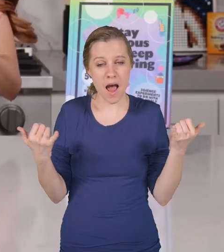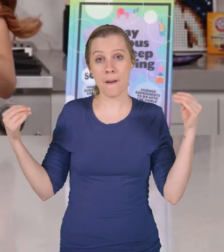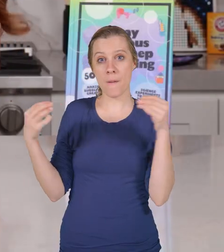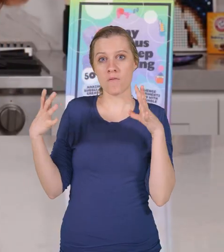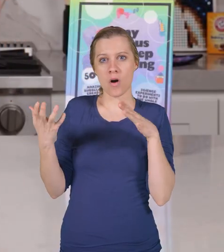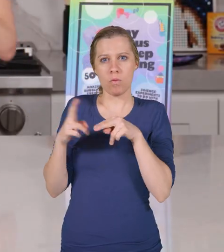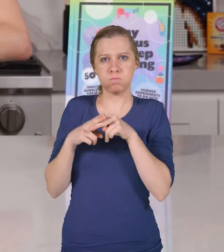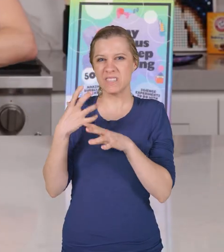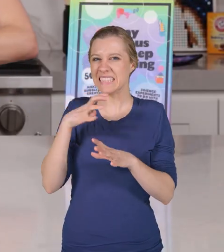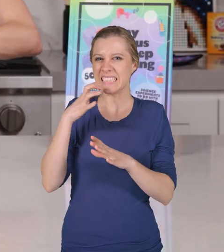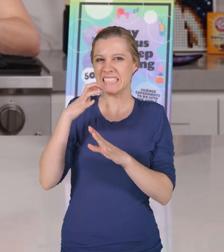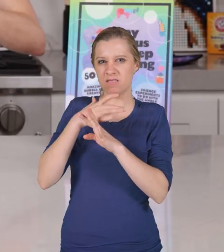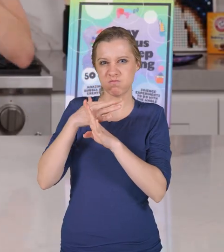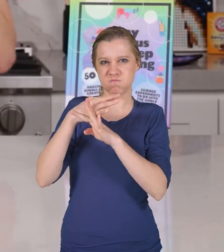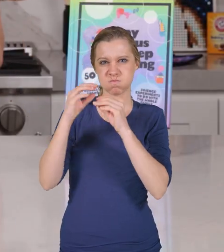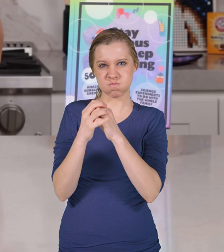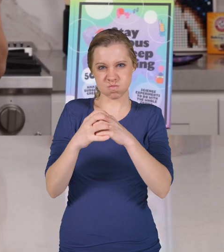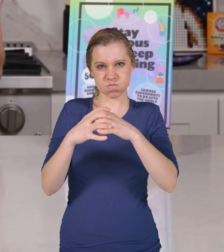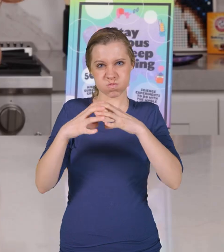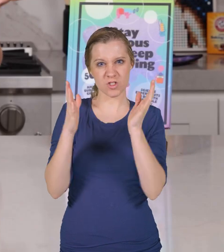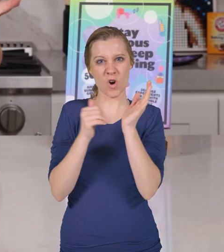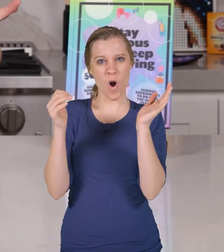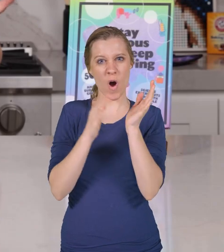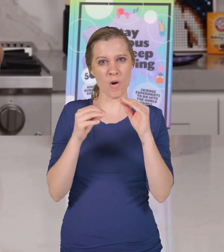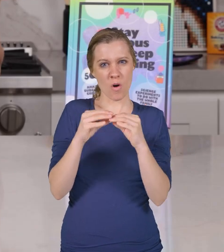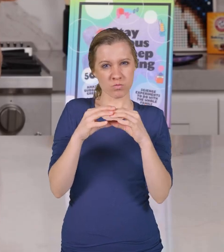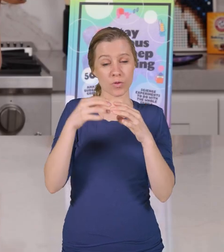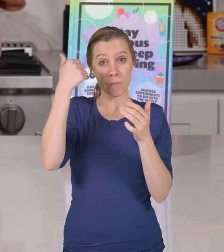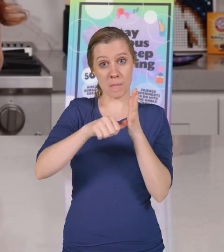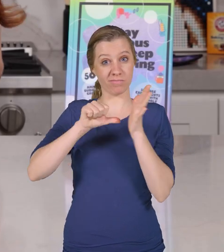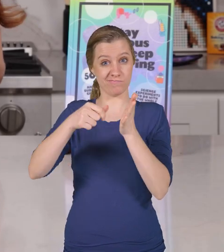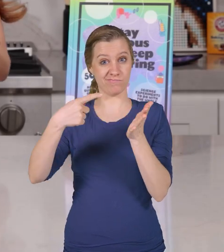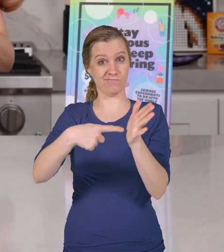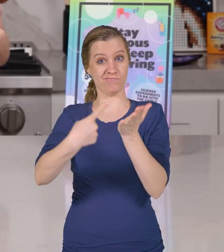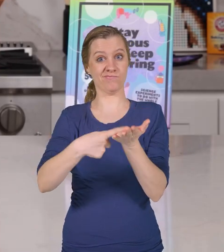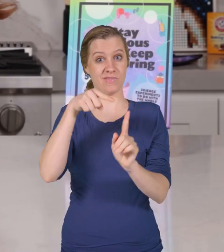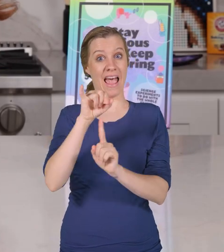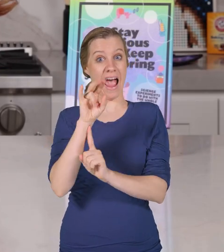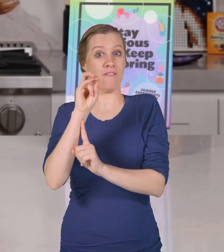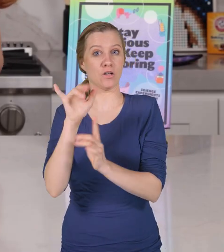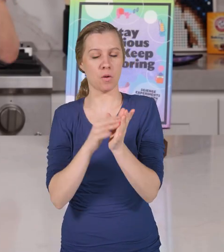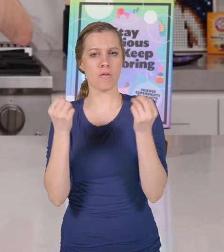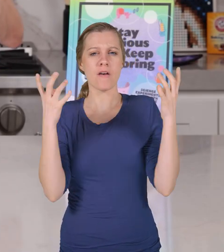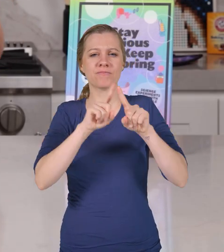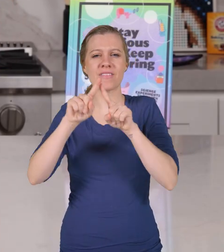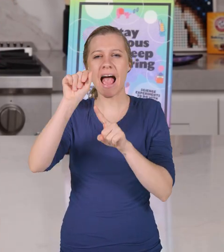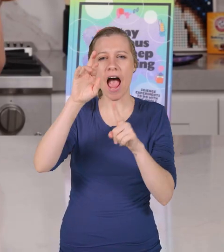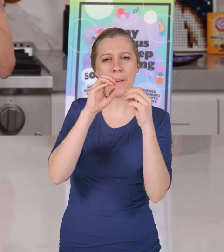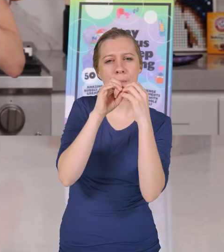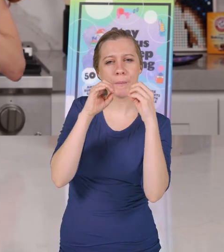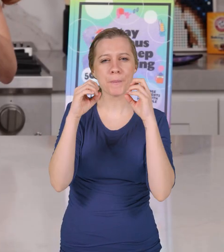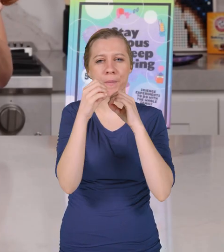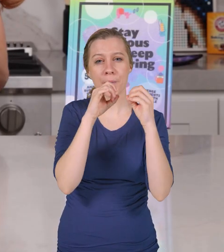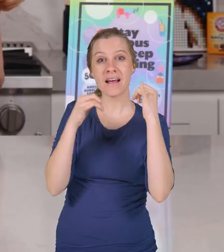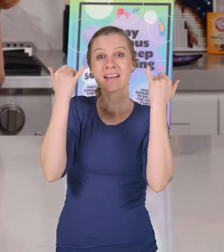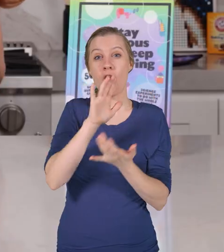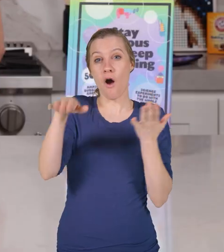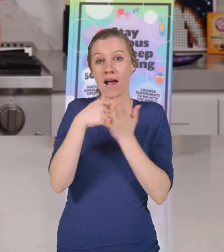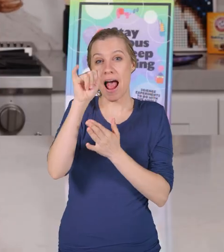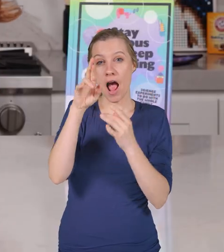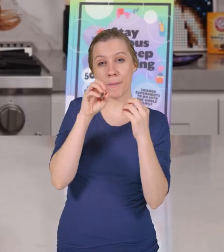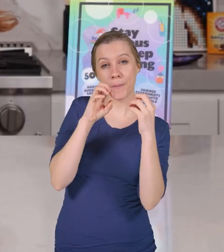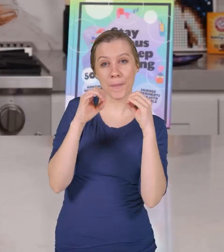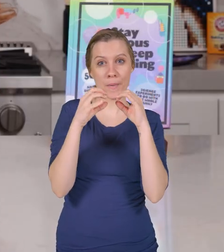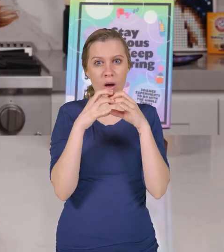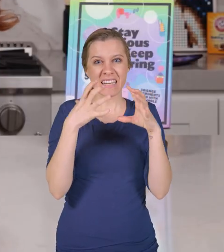Now what's happening here is the microwave is heating up our ivory soap. And remember how I talked about how ivory soap has a lot of little air bubbles in